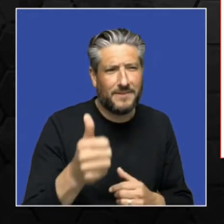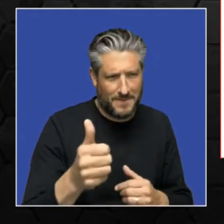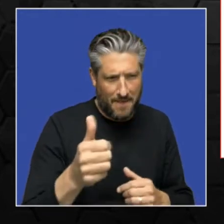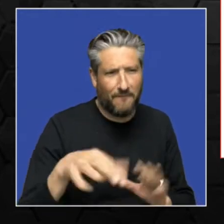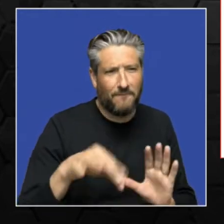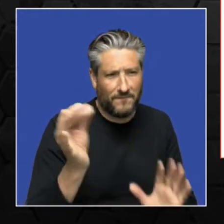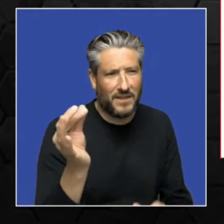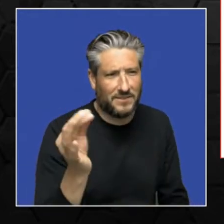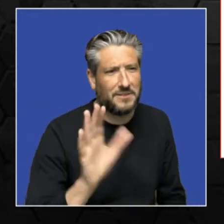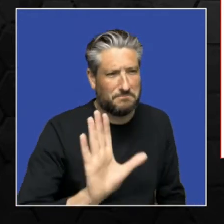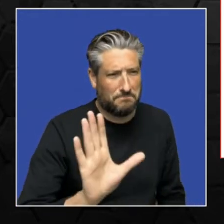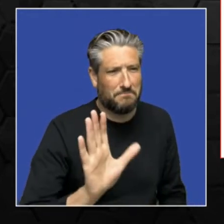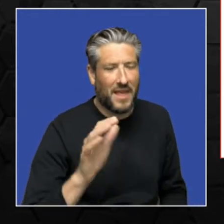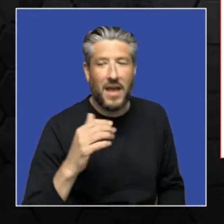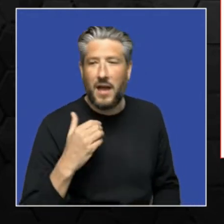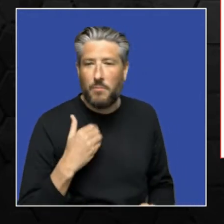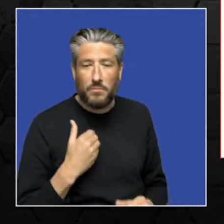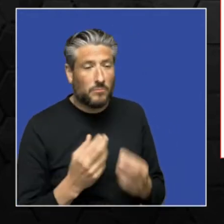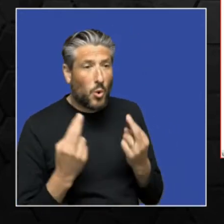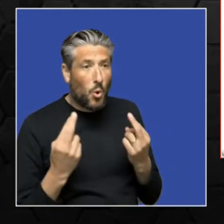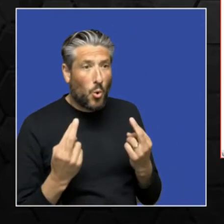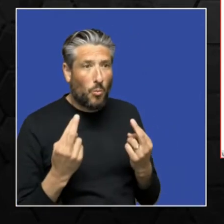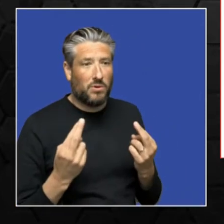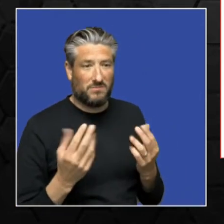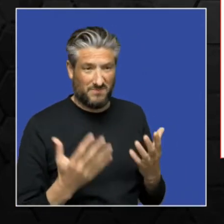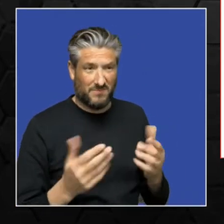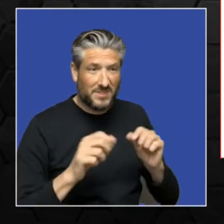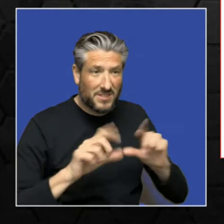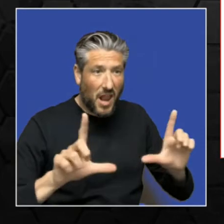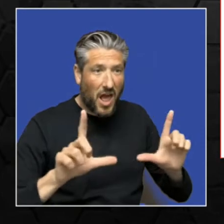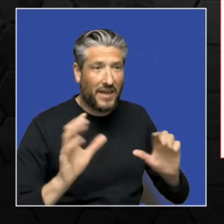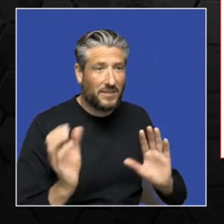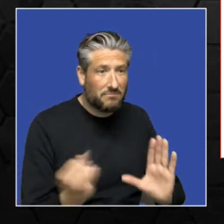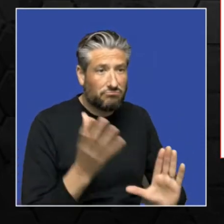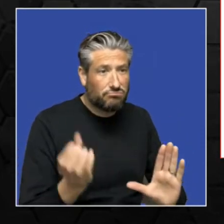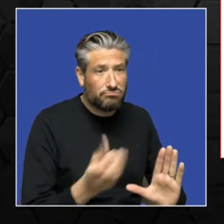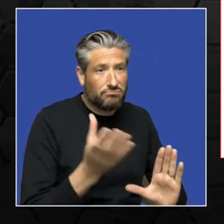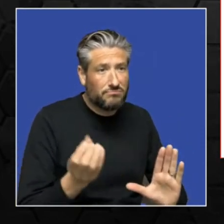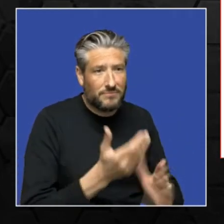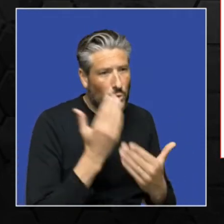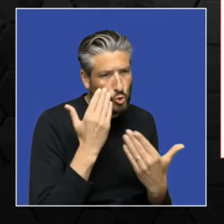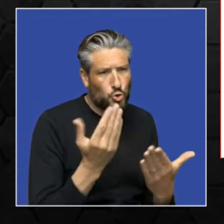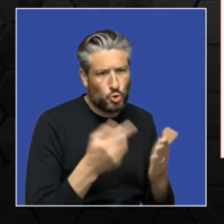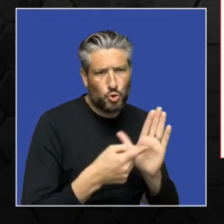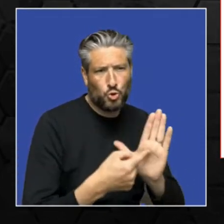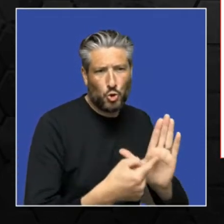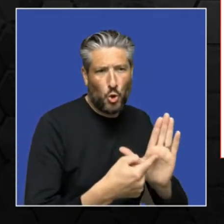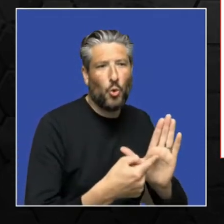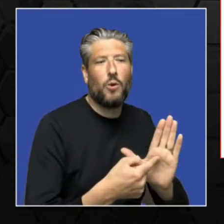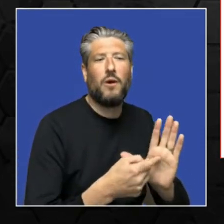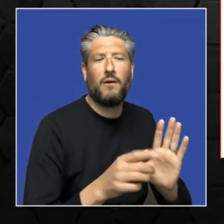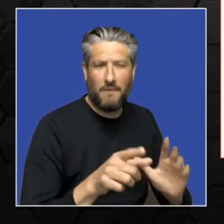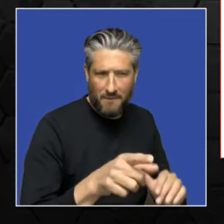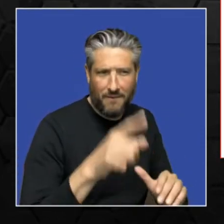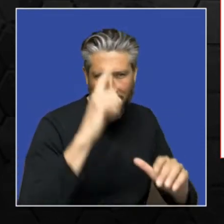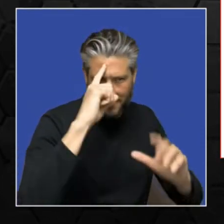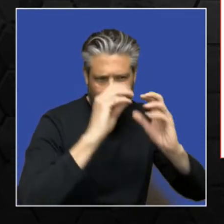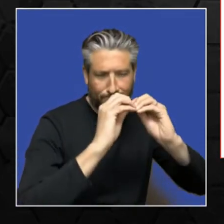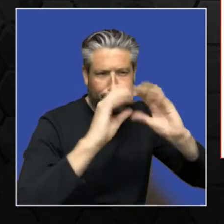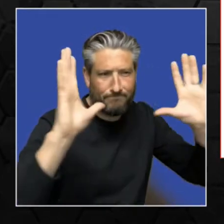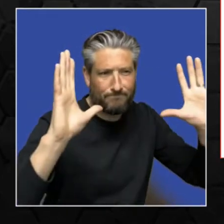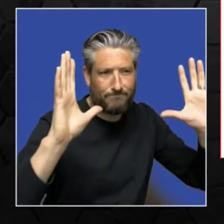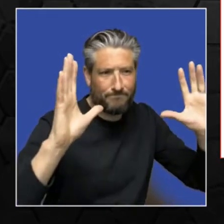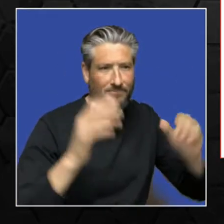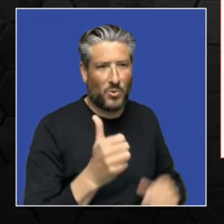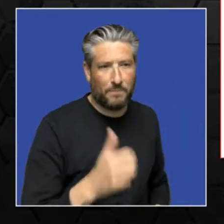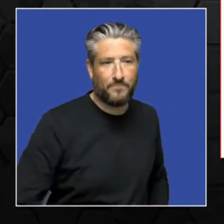slides will be intuitive for you for the problem that we're trying to solve. So yeah, so this is now is probably like where the